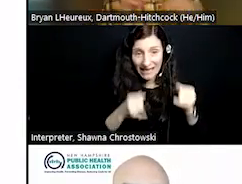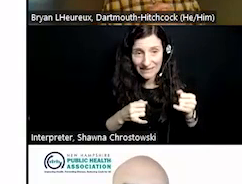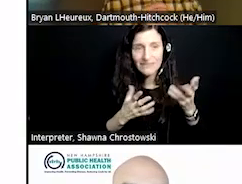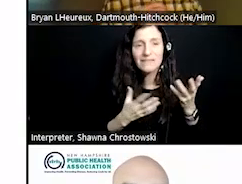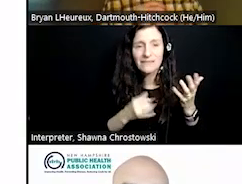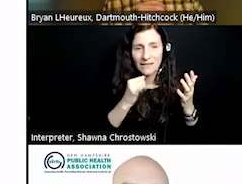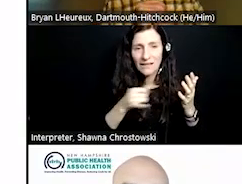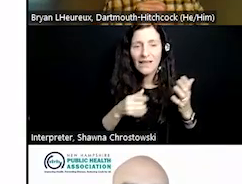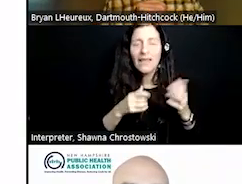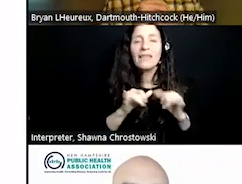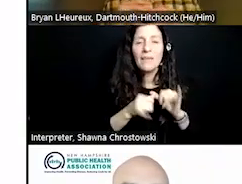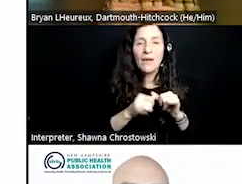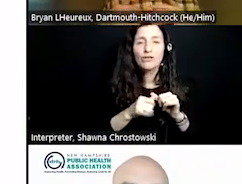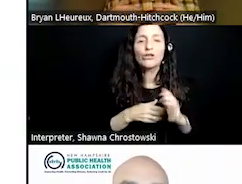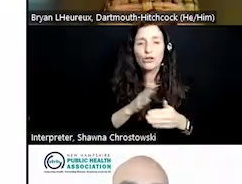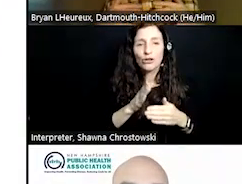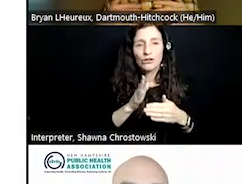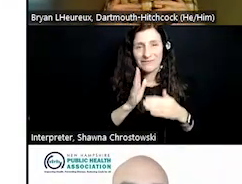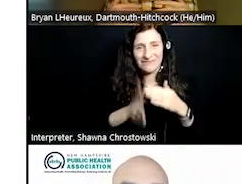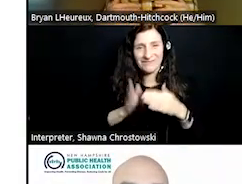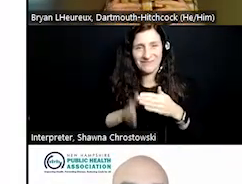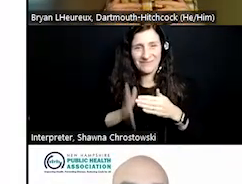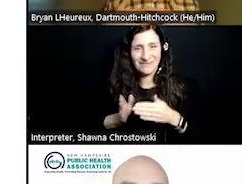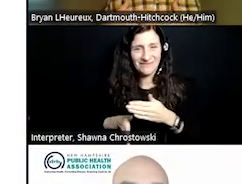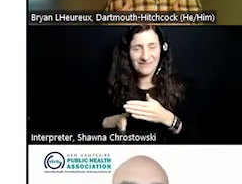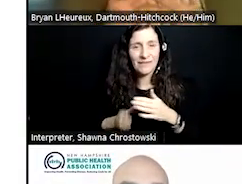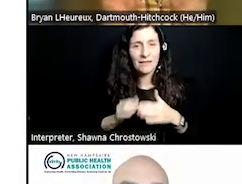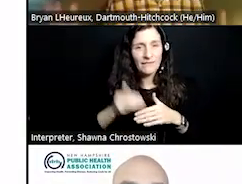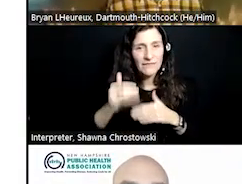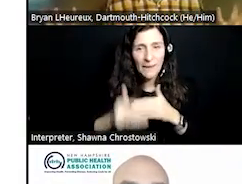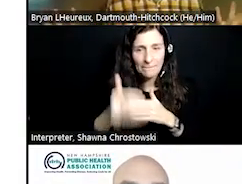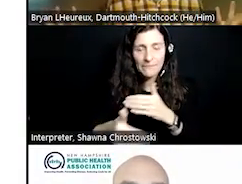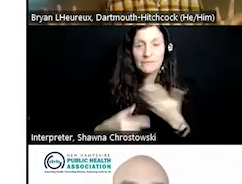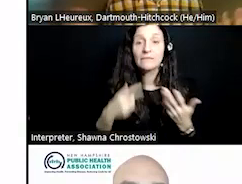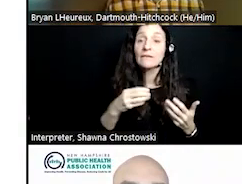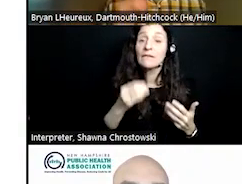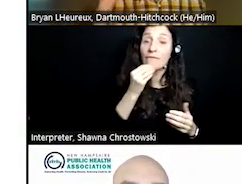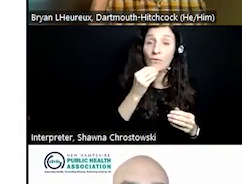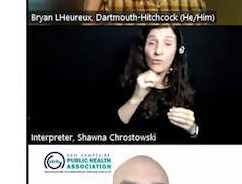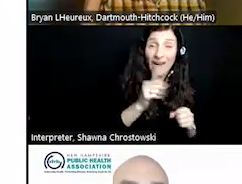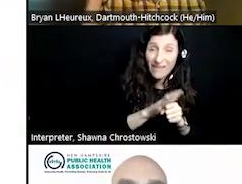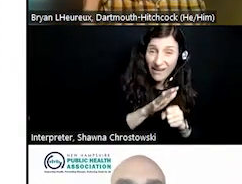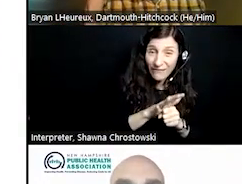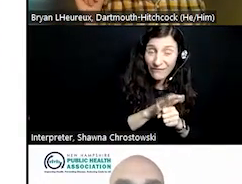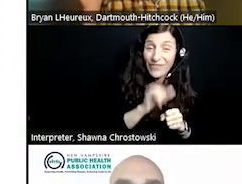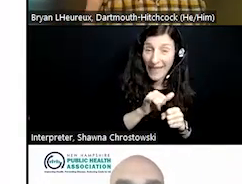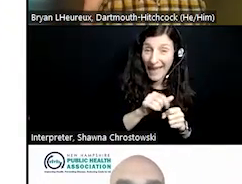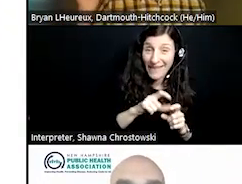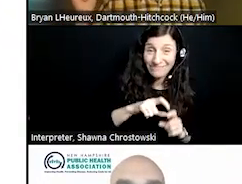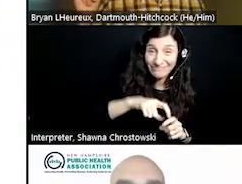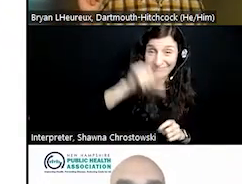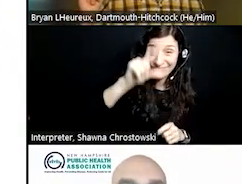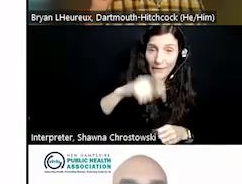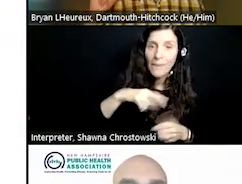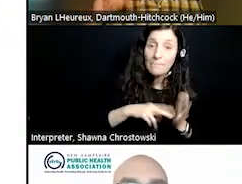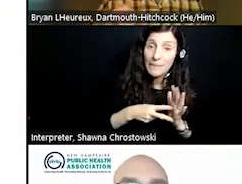step within the pathway being marked. So that means that, for example, it's a food insecurity pathway. That means that that patient has had